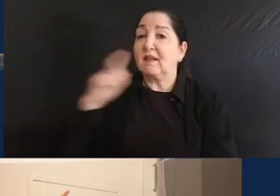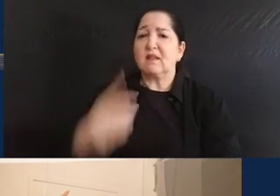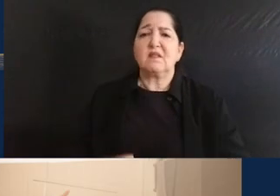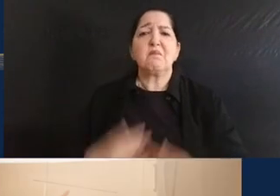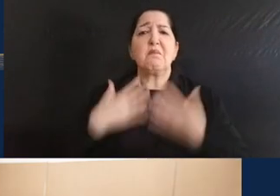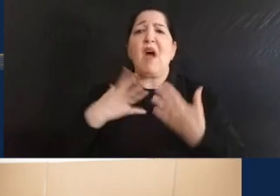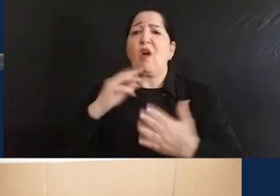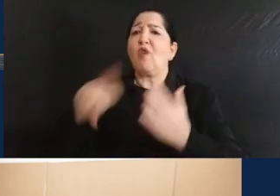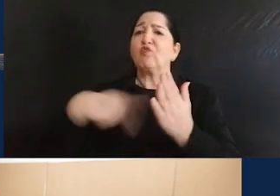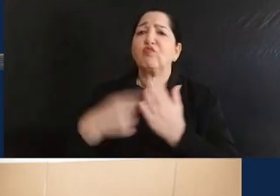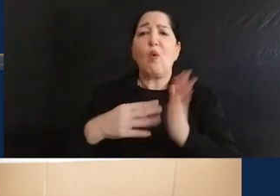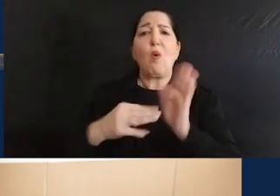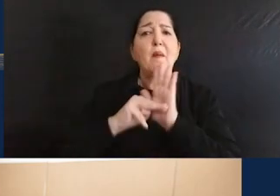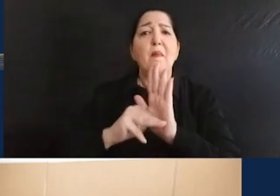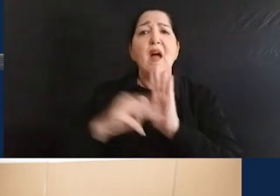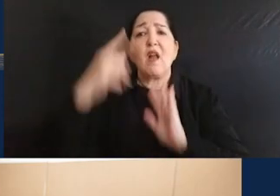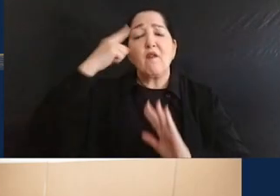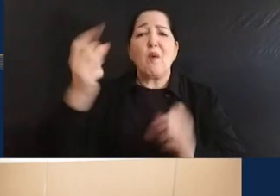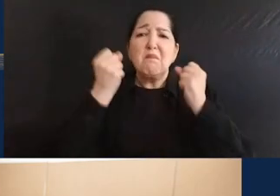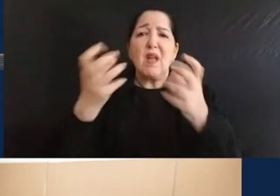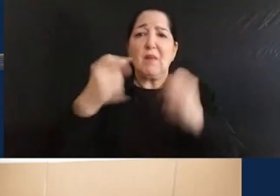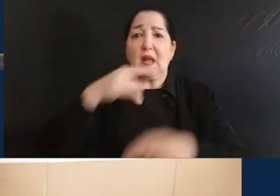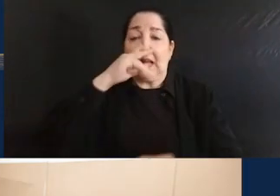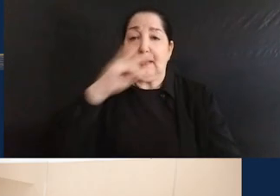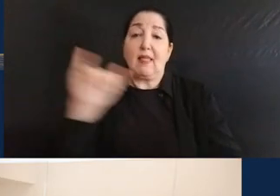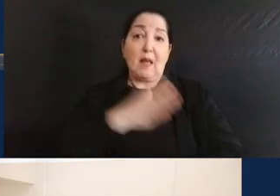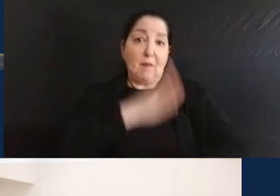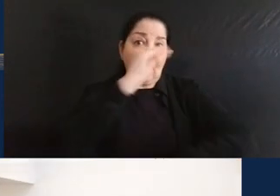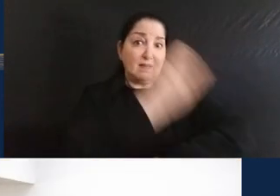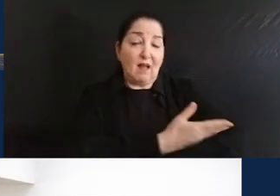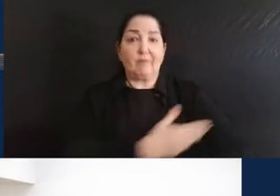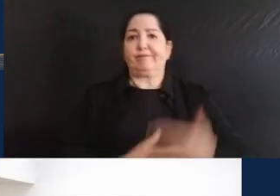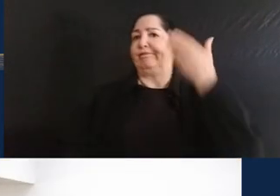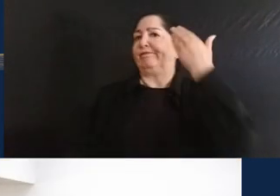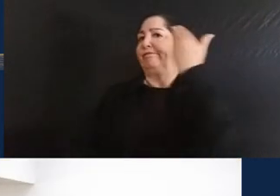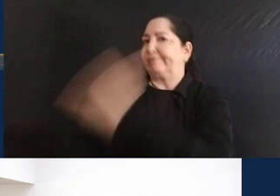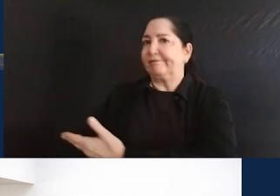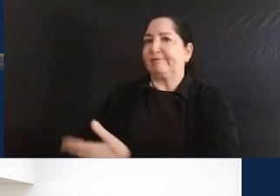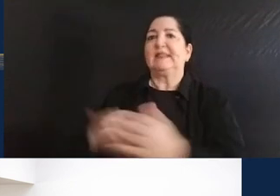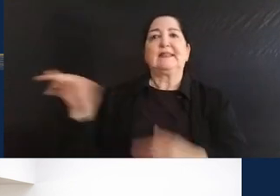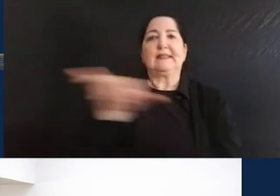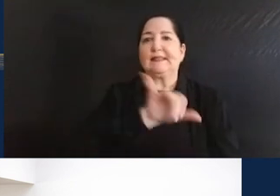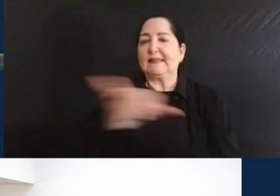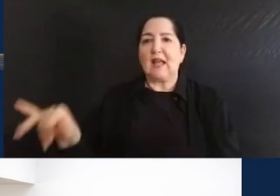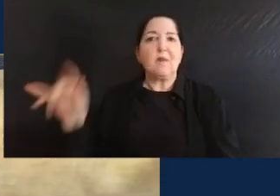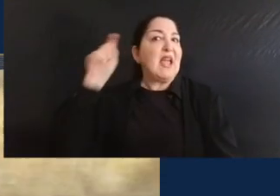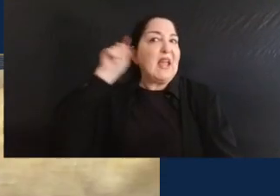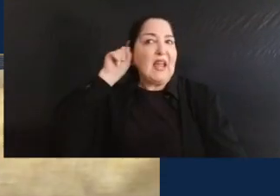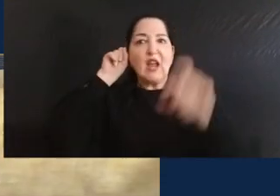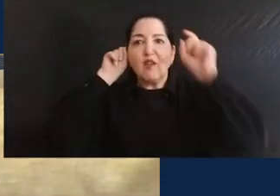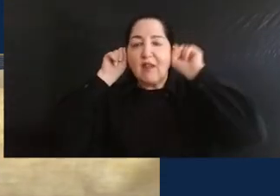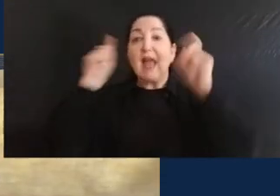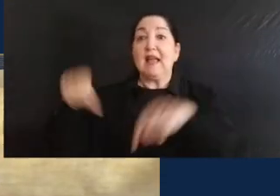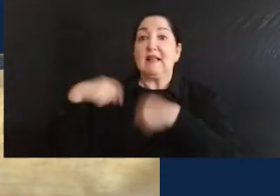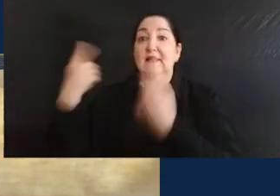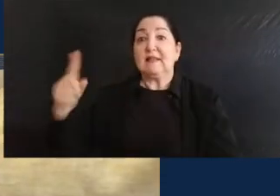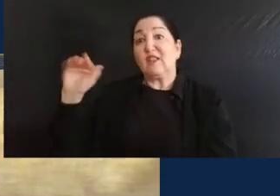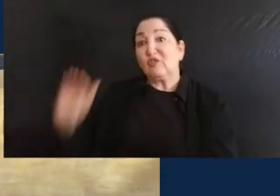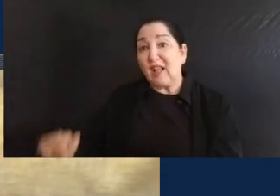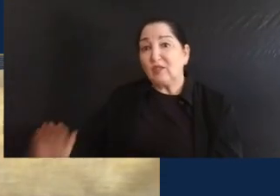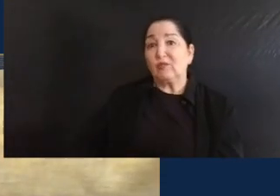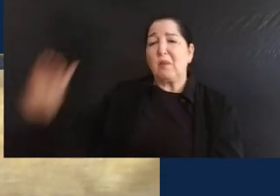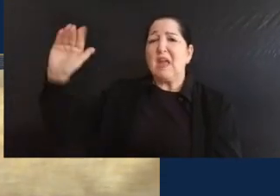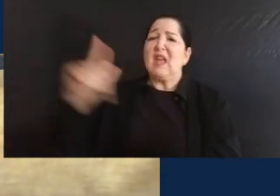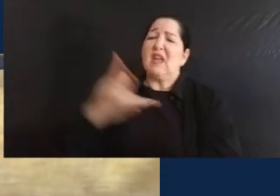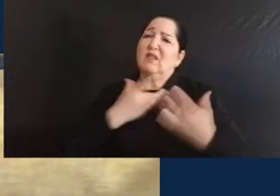been an inspiring role model to so many kids. Like Reese, Alex has been wearing hearing aids since he was a child,